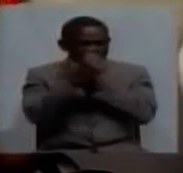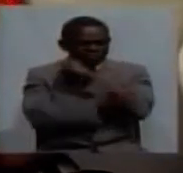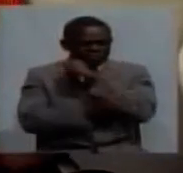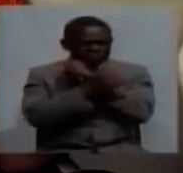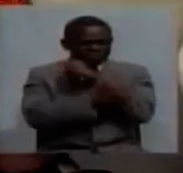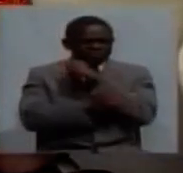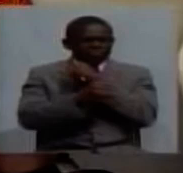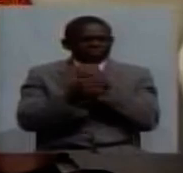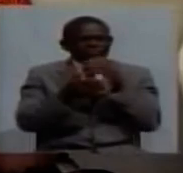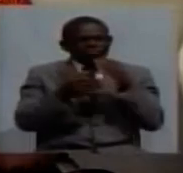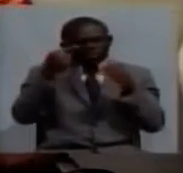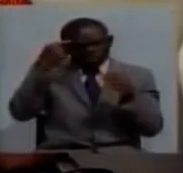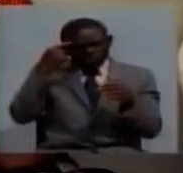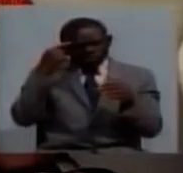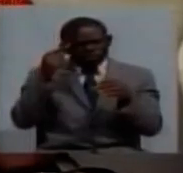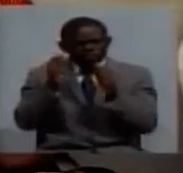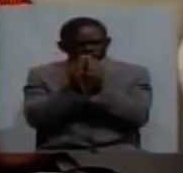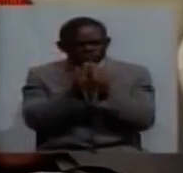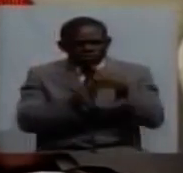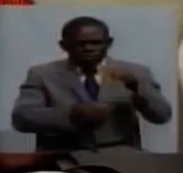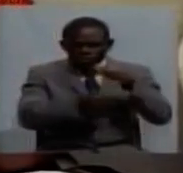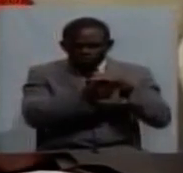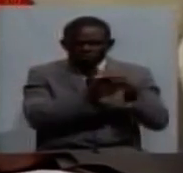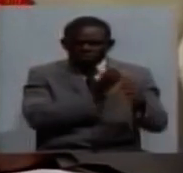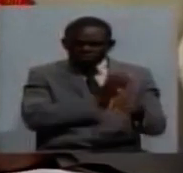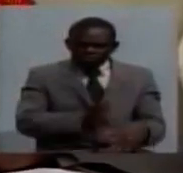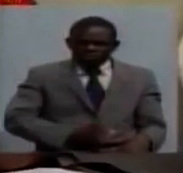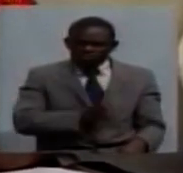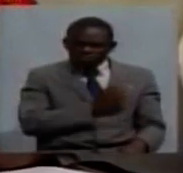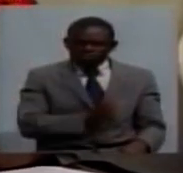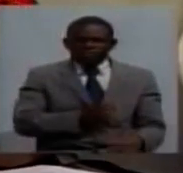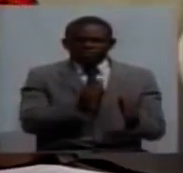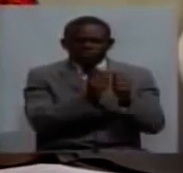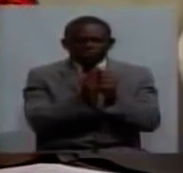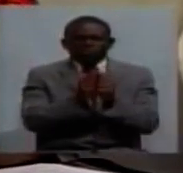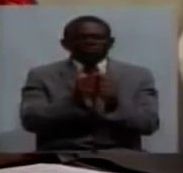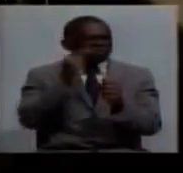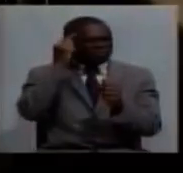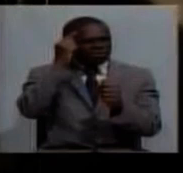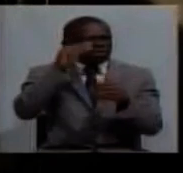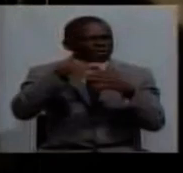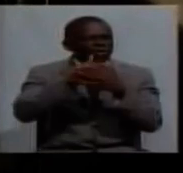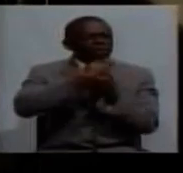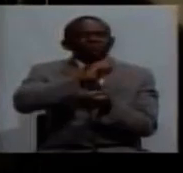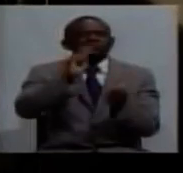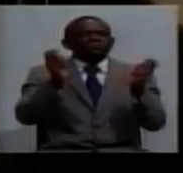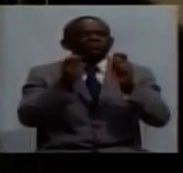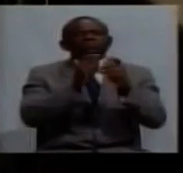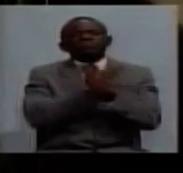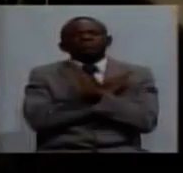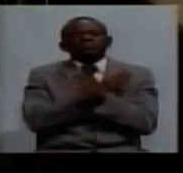government are coming together to determine what Zambia is going to look like in 2030 and beyond. There have been a lot of